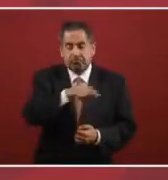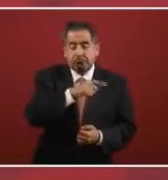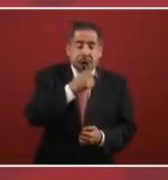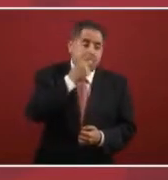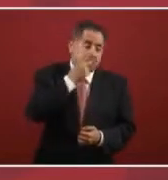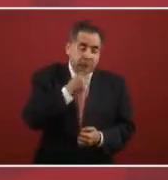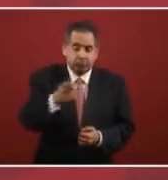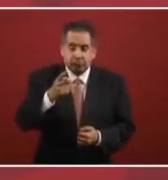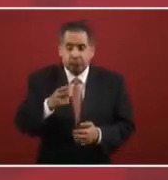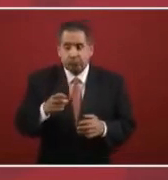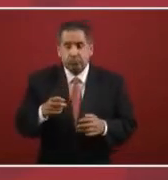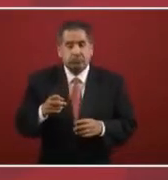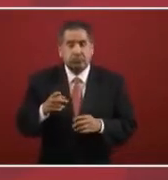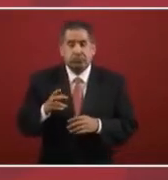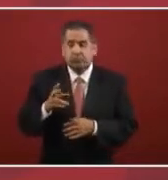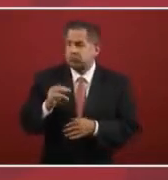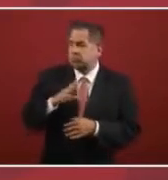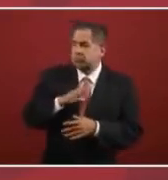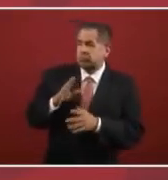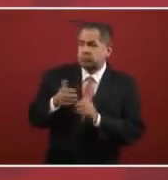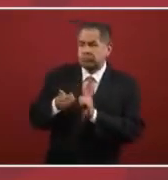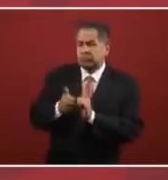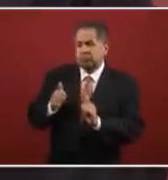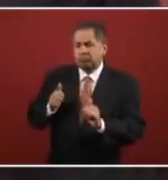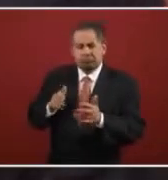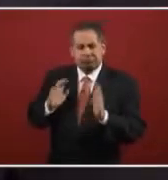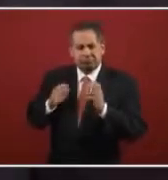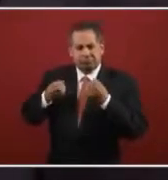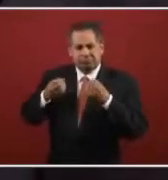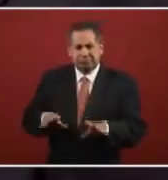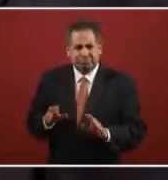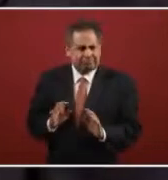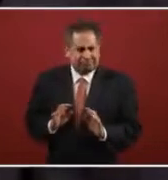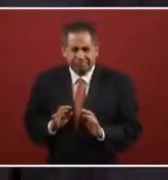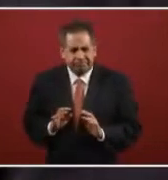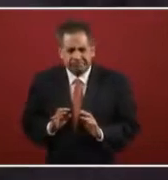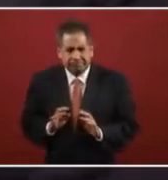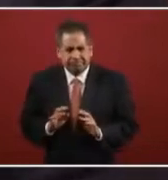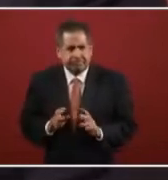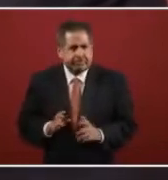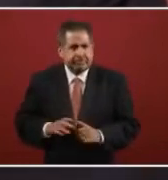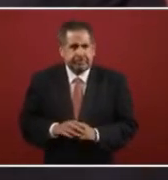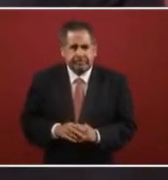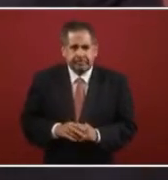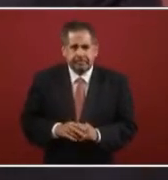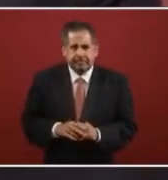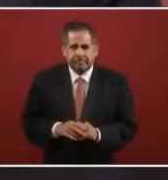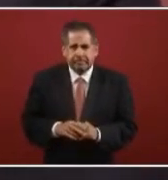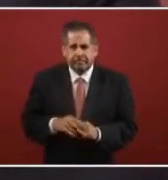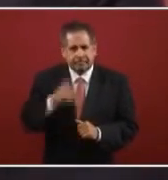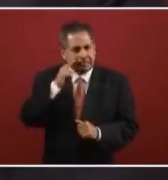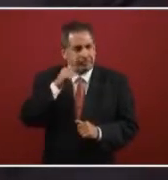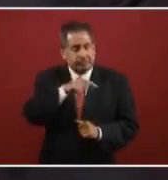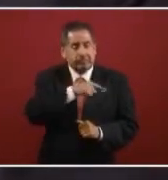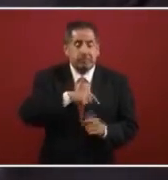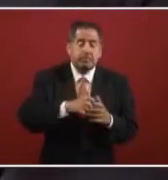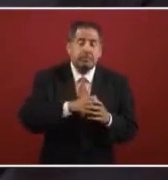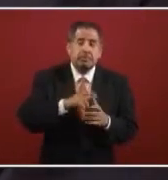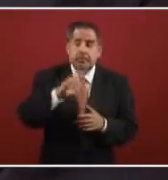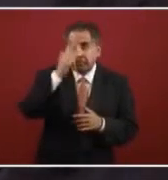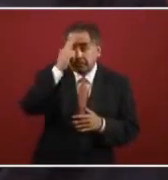sosteniendo are de que sustaining no hay recesión. that there is no Es la recession. apuesta That's the bet de los nostálgicos. of